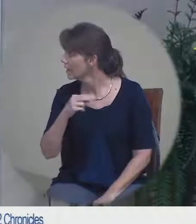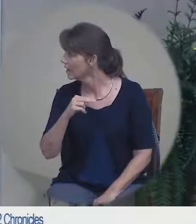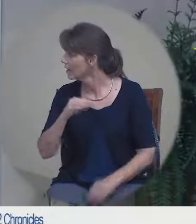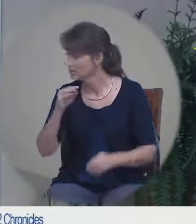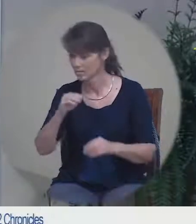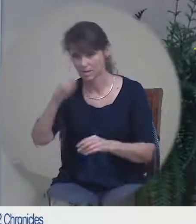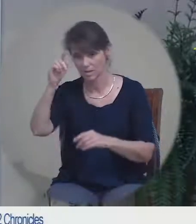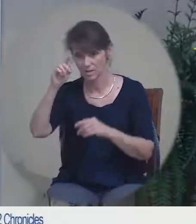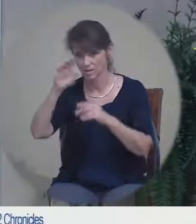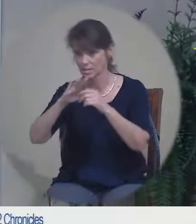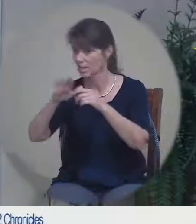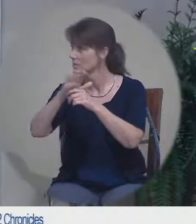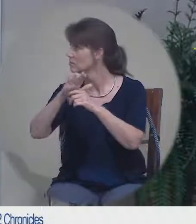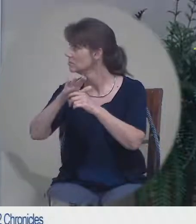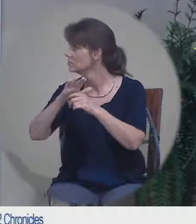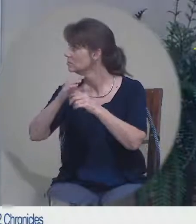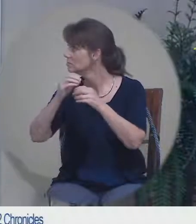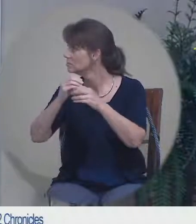the nation.